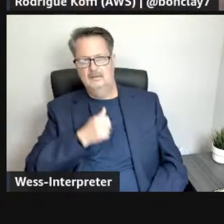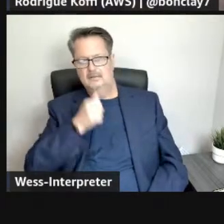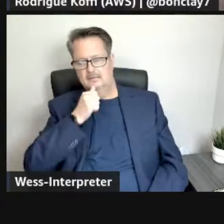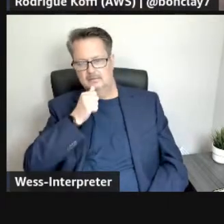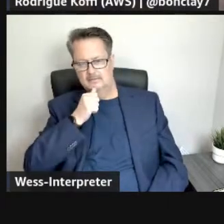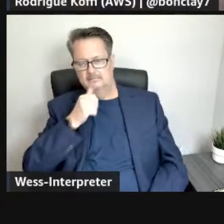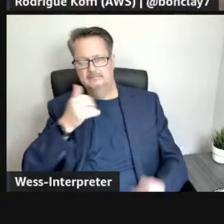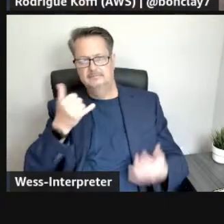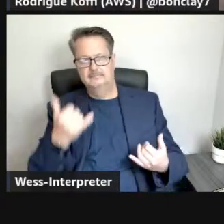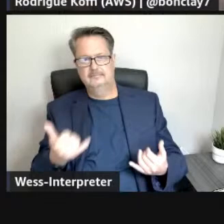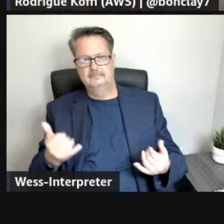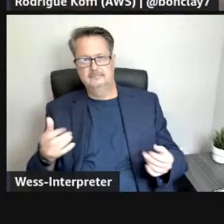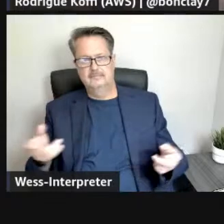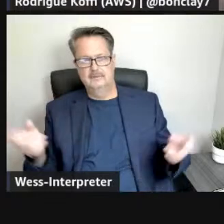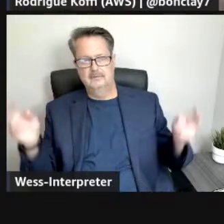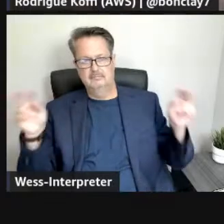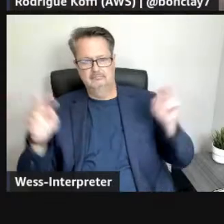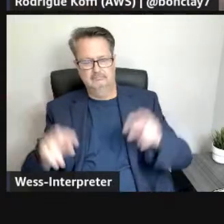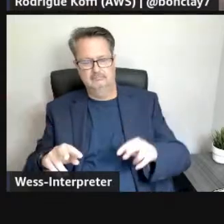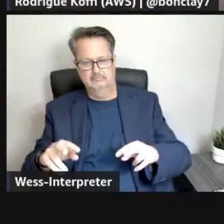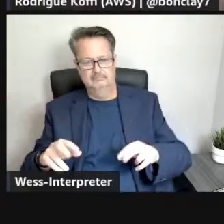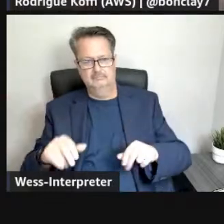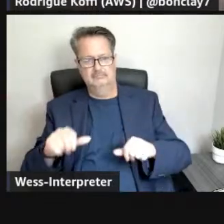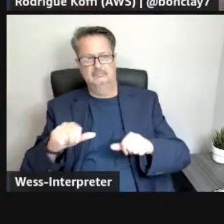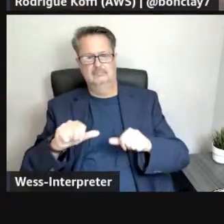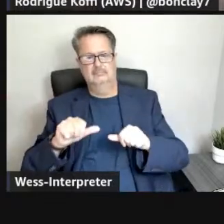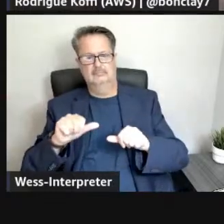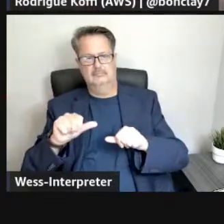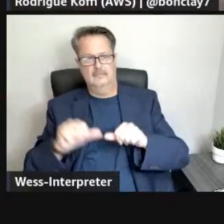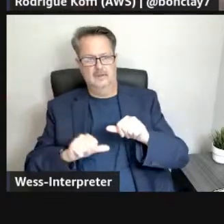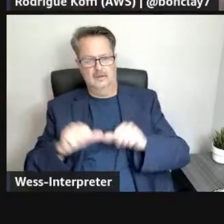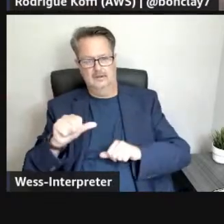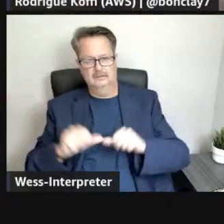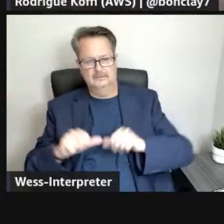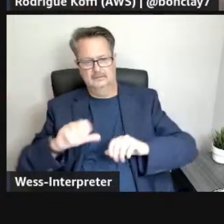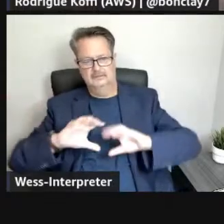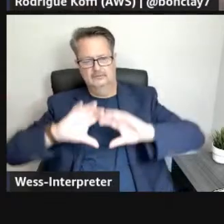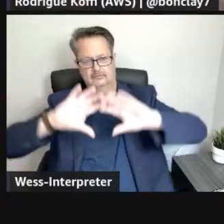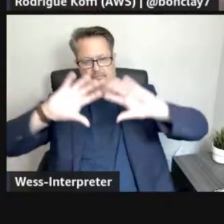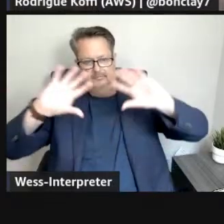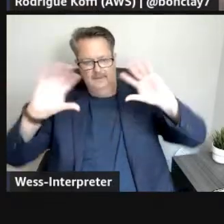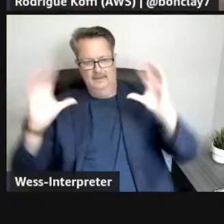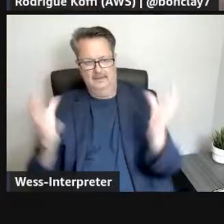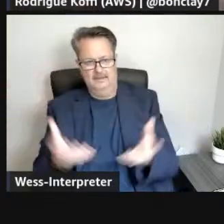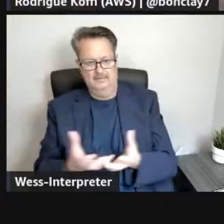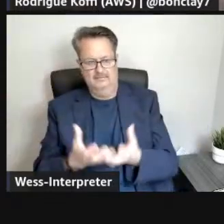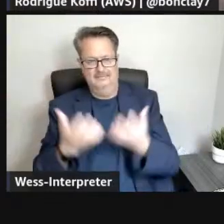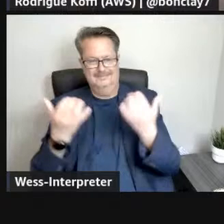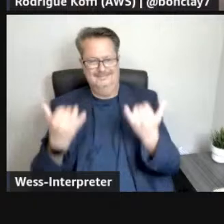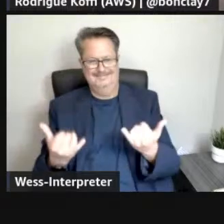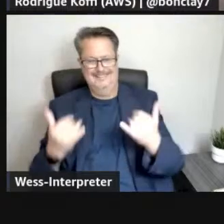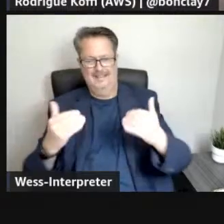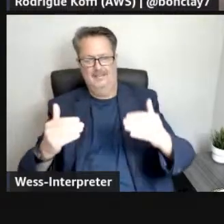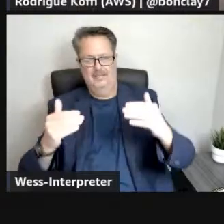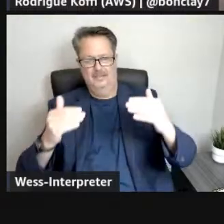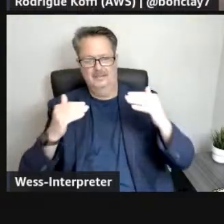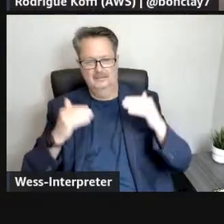Now we saw all the architecture patterns and deployment options that you can use. Now in the next section, we're going to look at